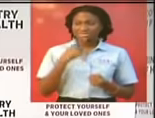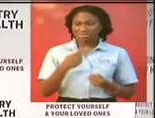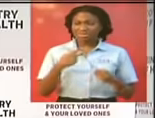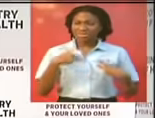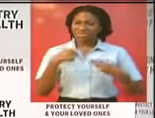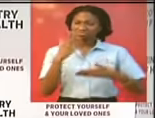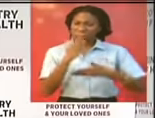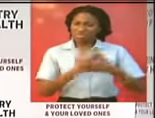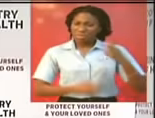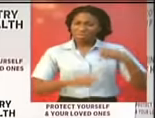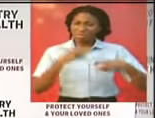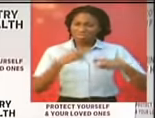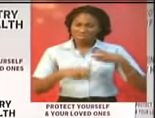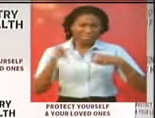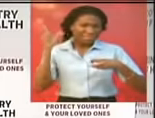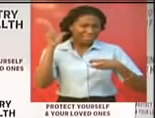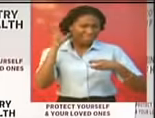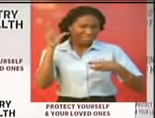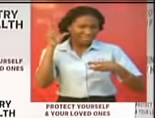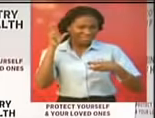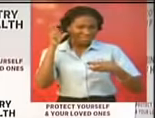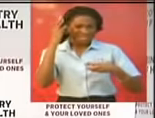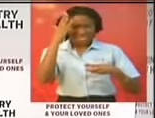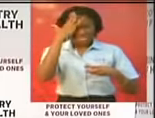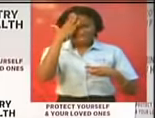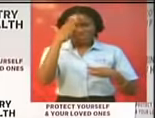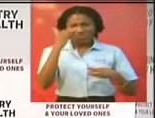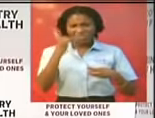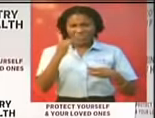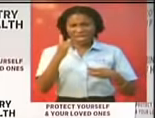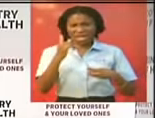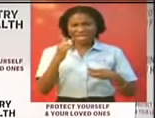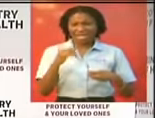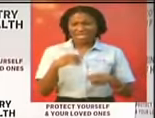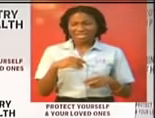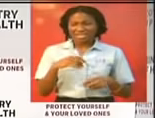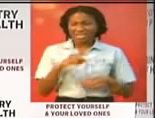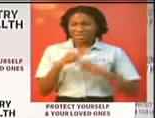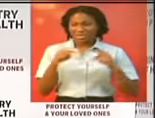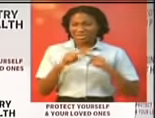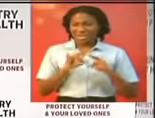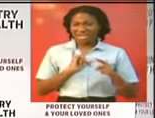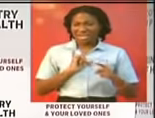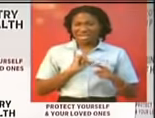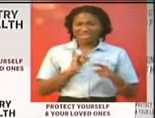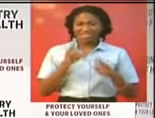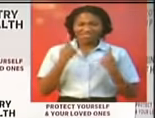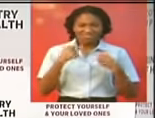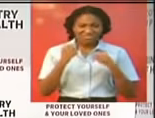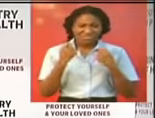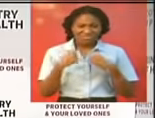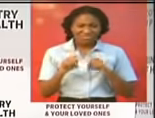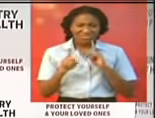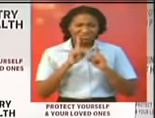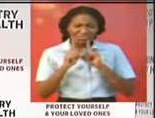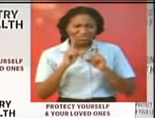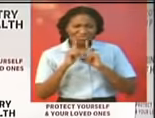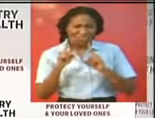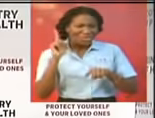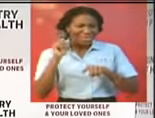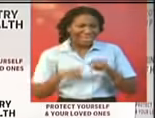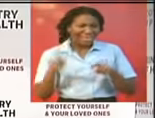Zoom room, so that would be the reason why there is that extra delay in terms of responses on our